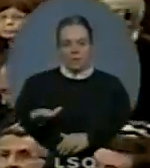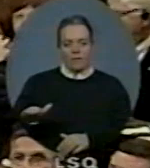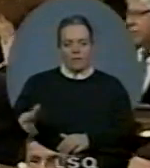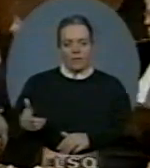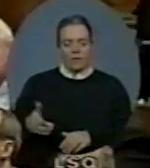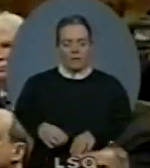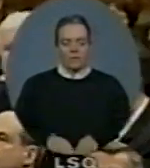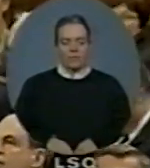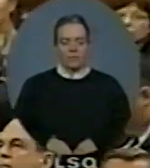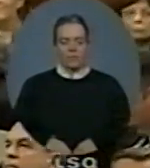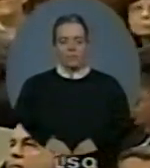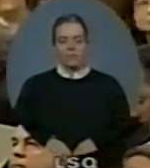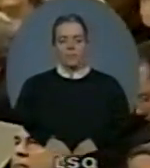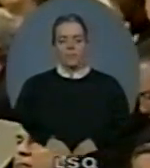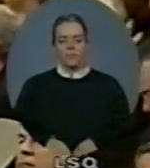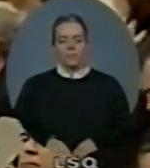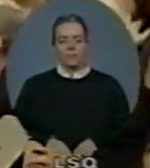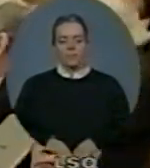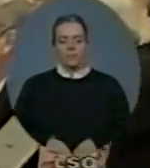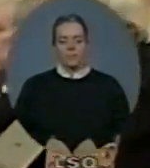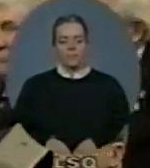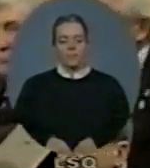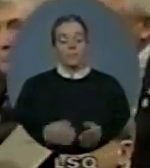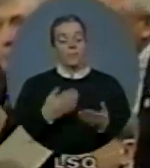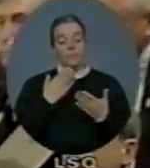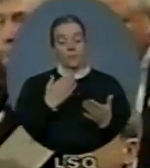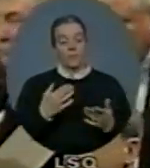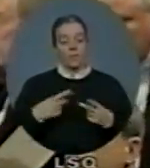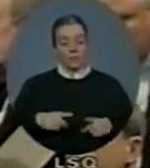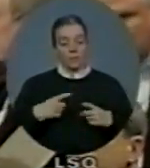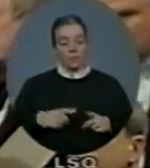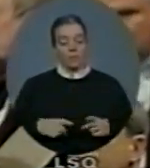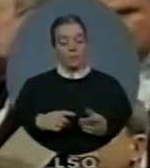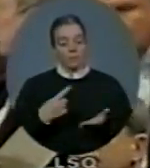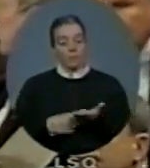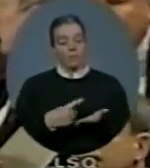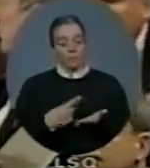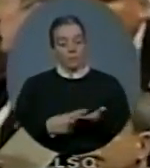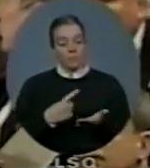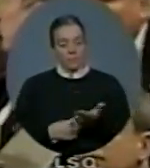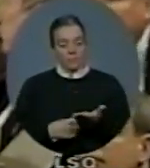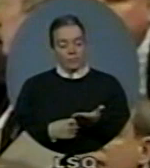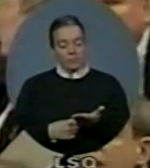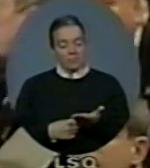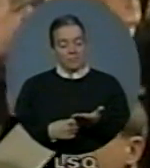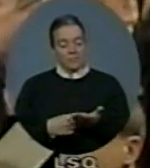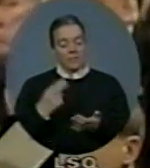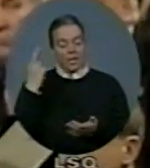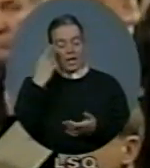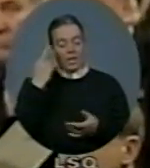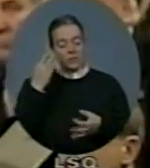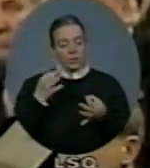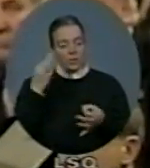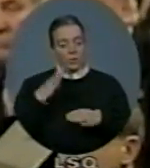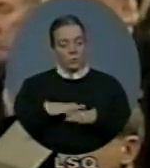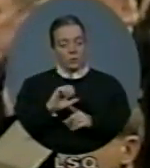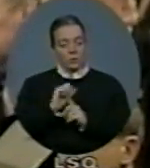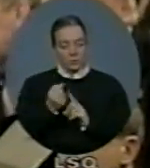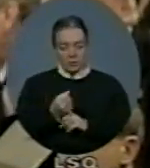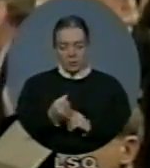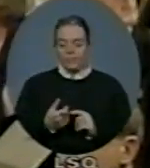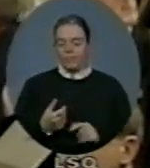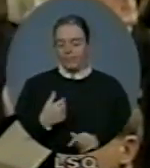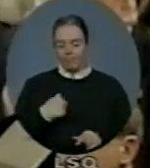The Honourable Member for his calm and rational explanation of the situation, Mr. Speaker. Mr. Speaker, the situation is this. There was an oil spill, a